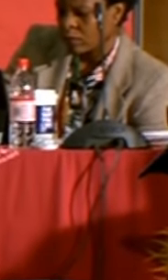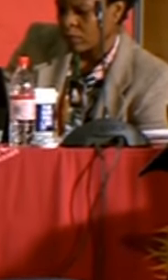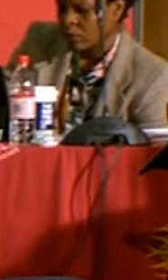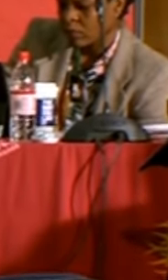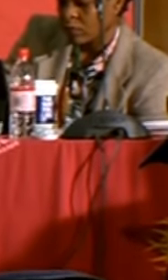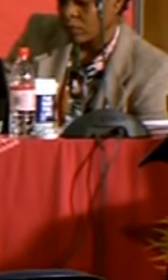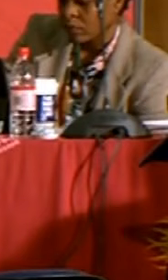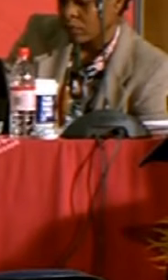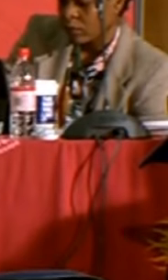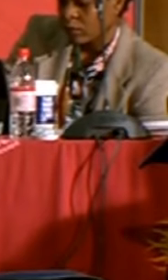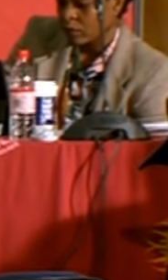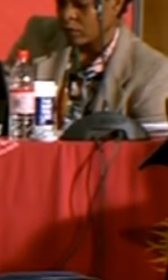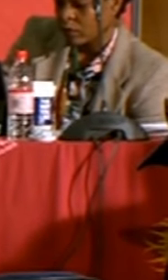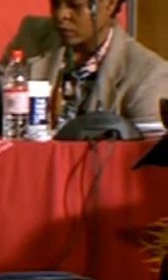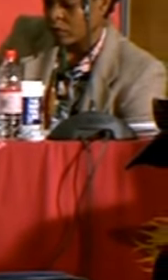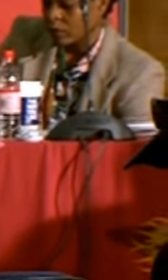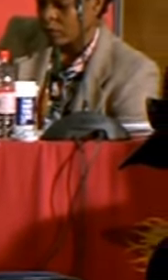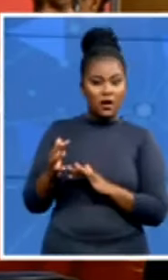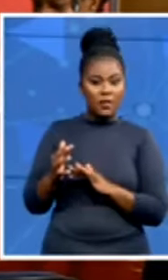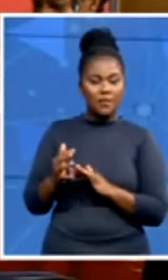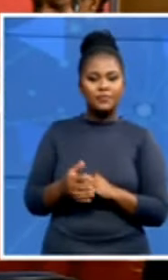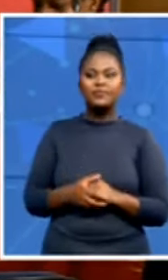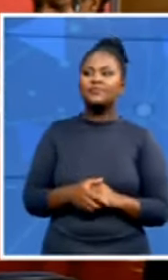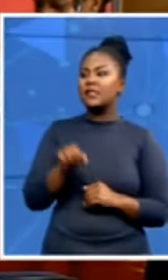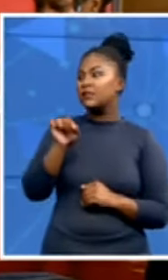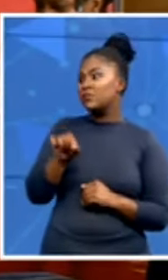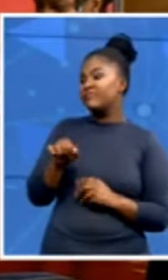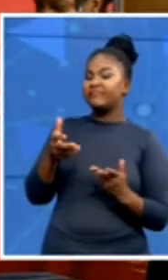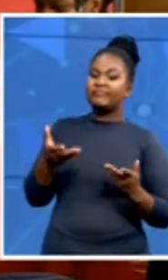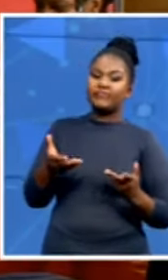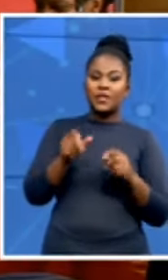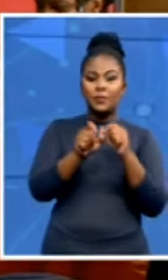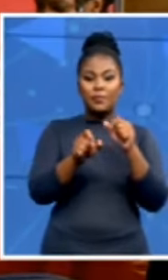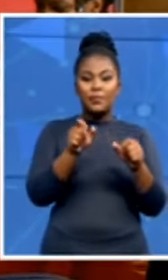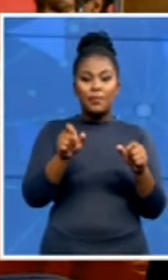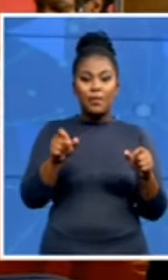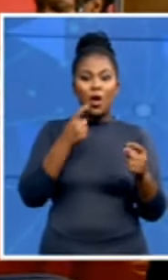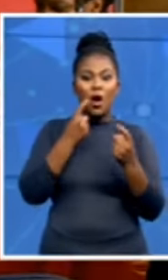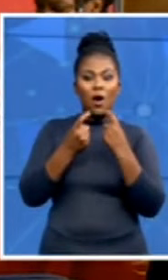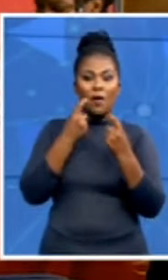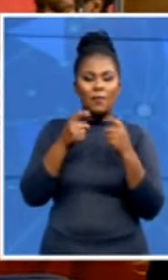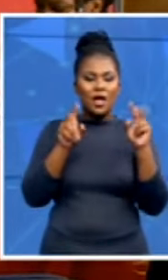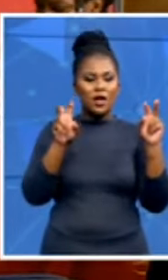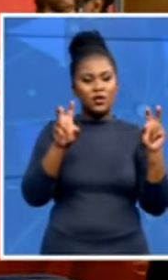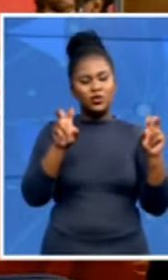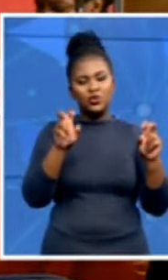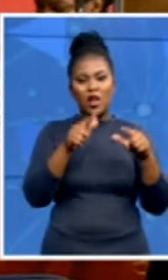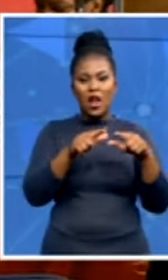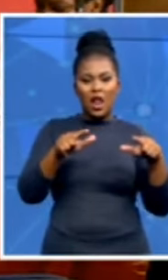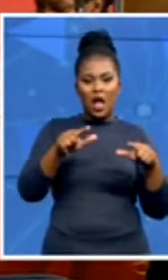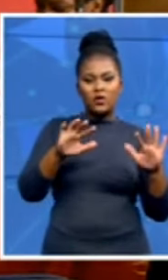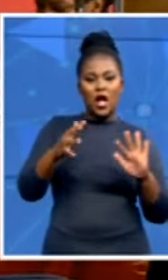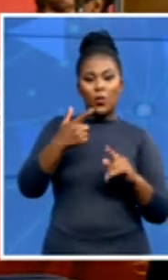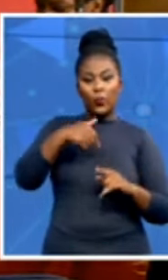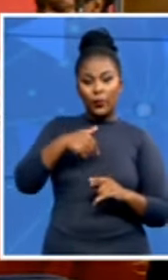Well, one of the challenges that people complain about is the issue of the languages that we use when we communicate, that we tend to want to